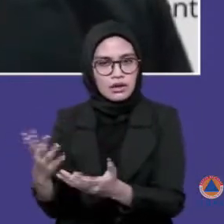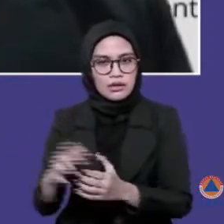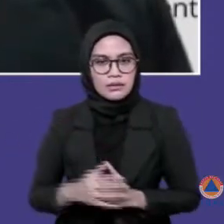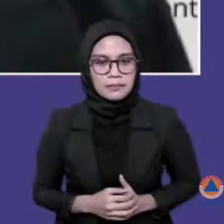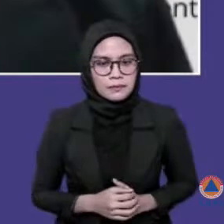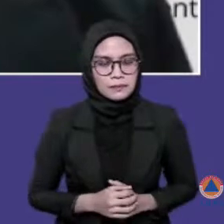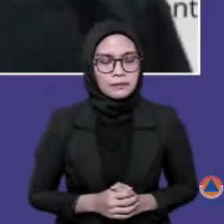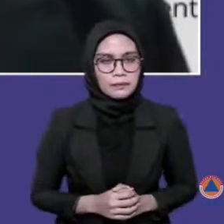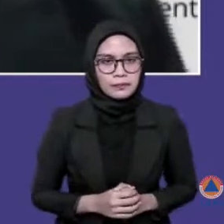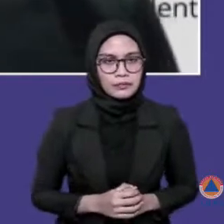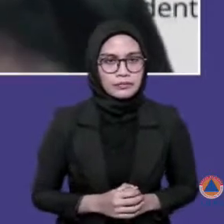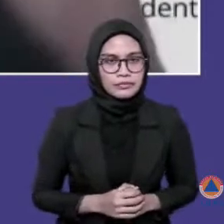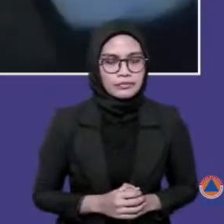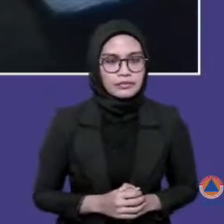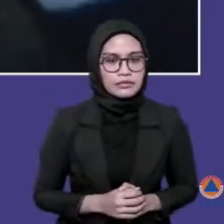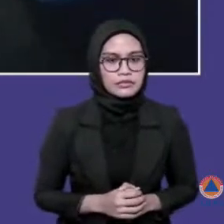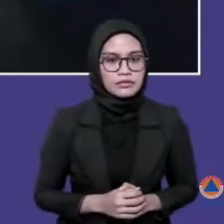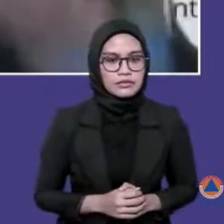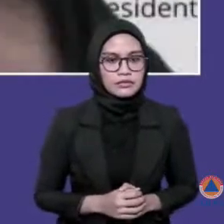Yeah.